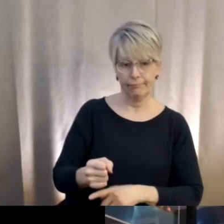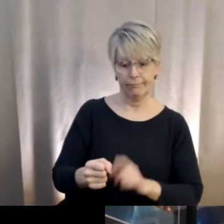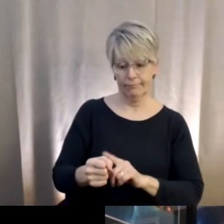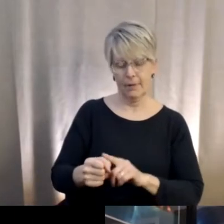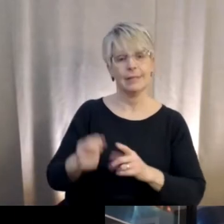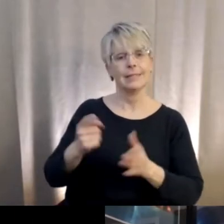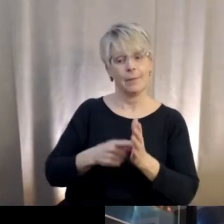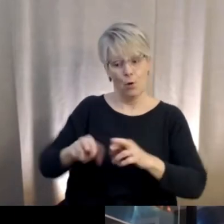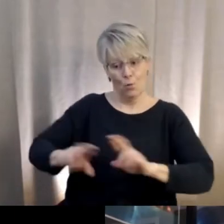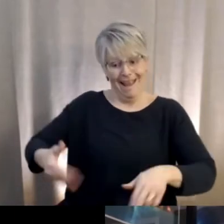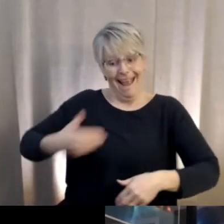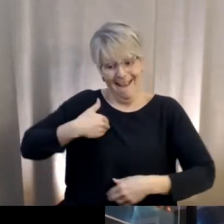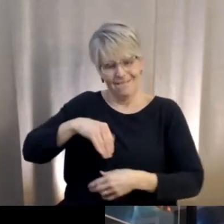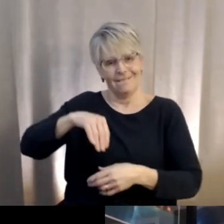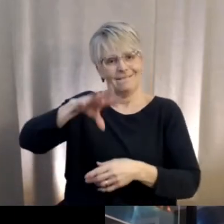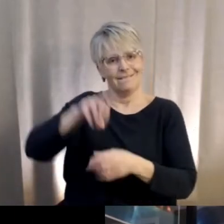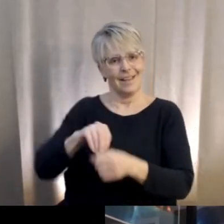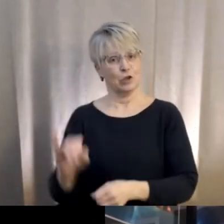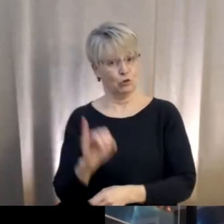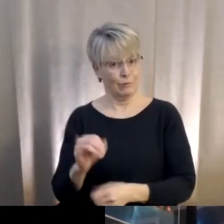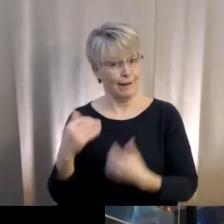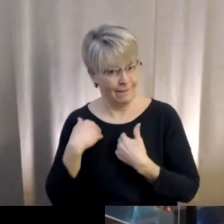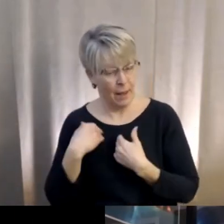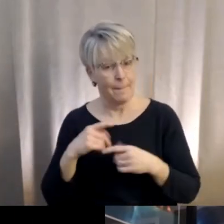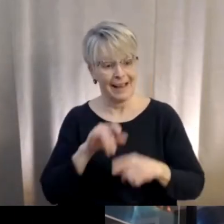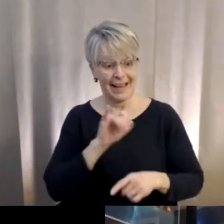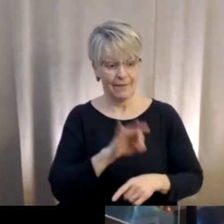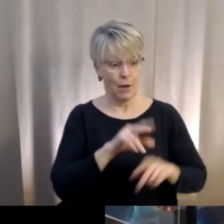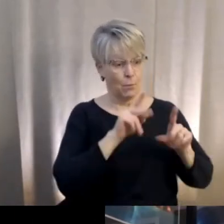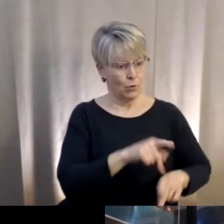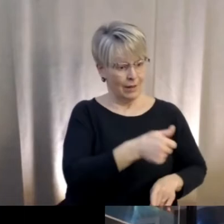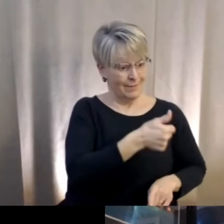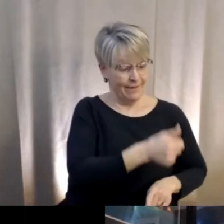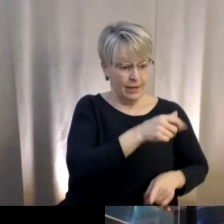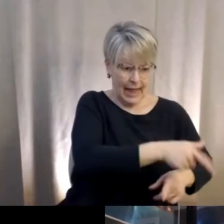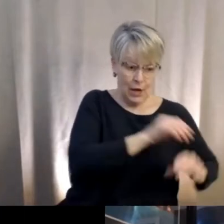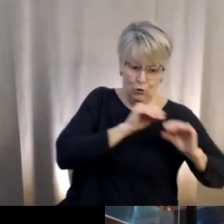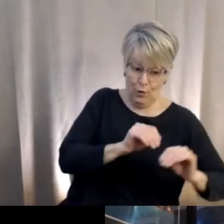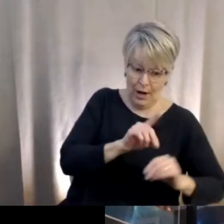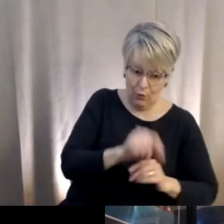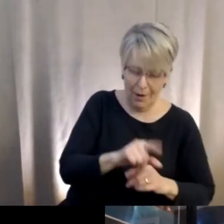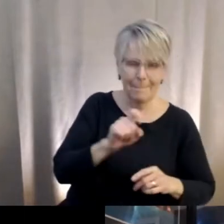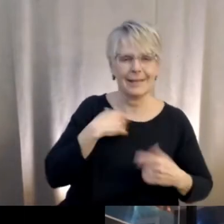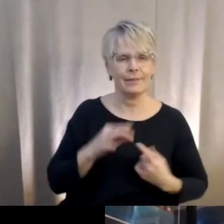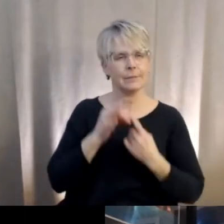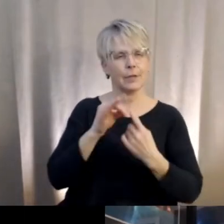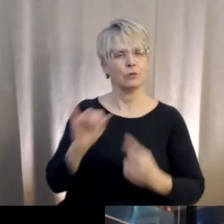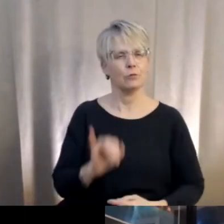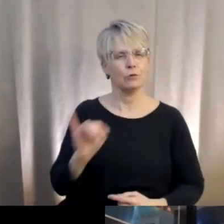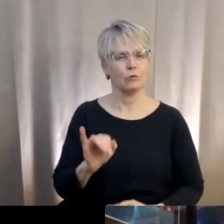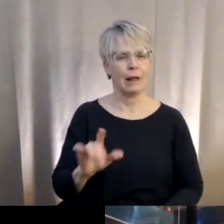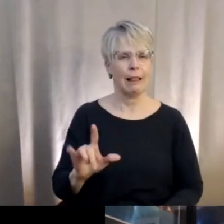liability insurance, but sometimes owner trained cases need to get their own private liability insurance, but just to make sure everything's kind of covered